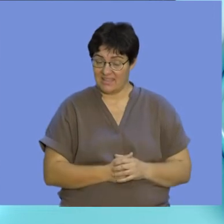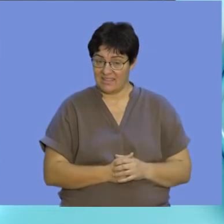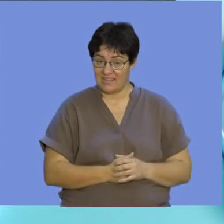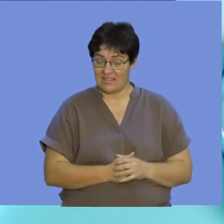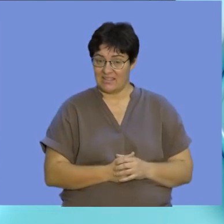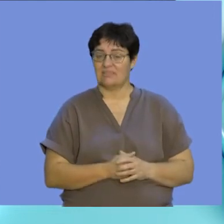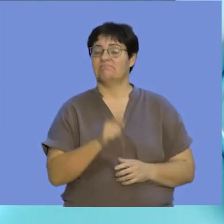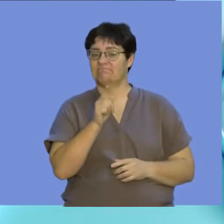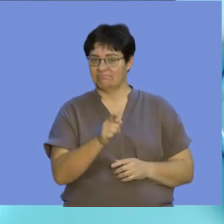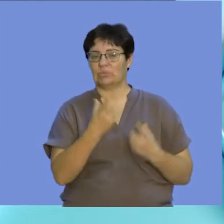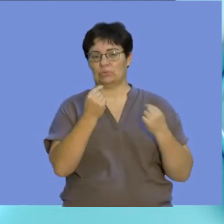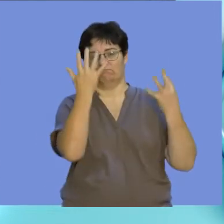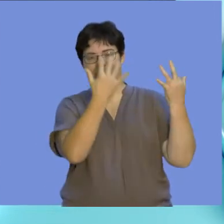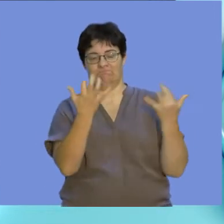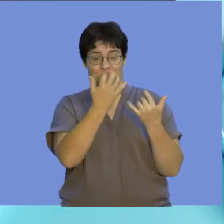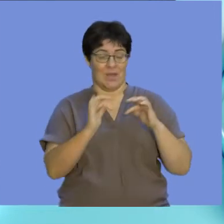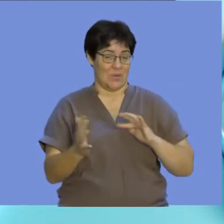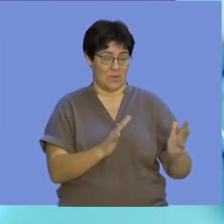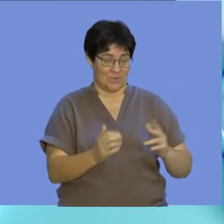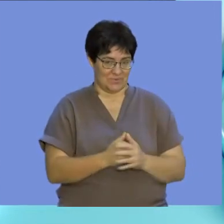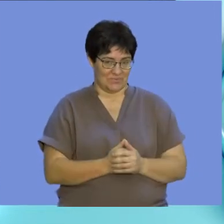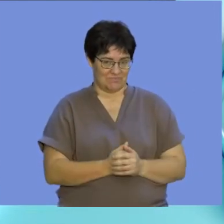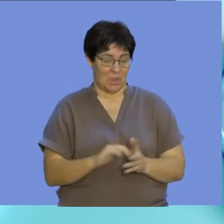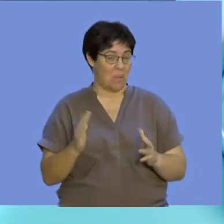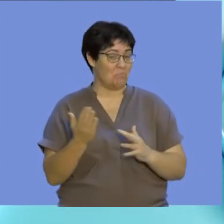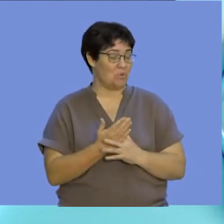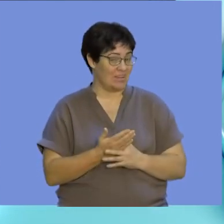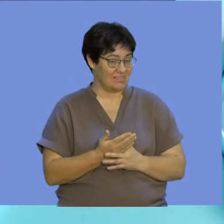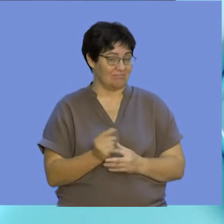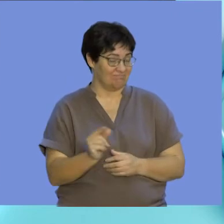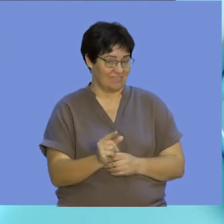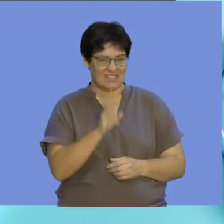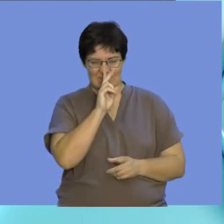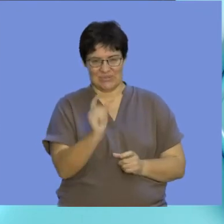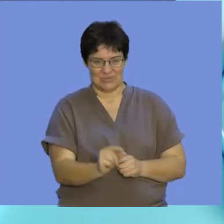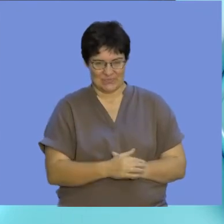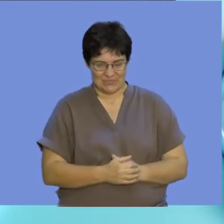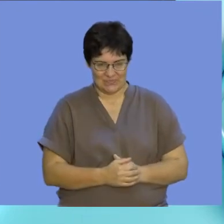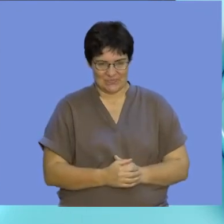we're going to do some calculations. So take a short break, and I'll see you in a couple of minutes.